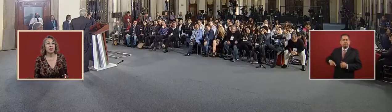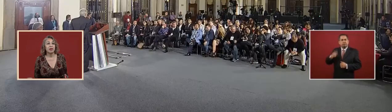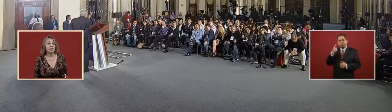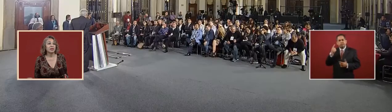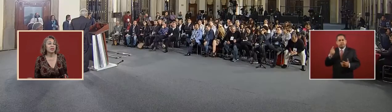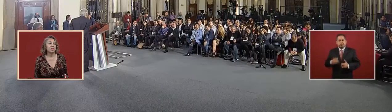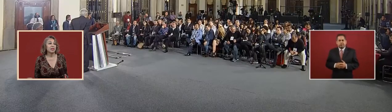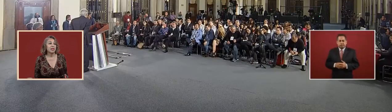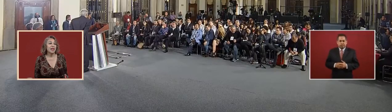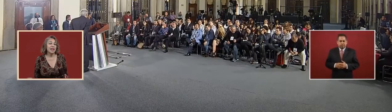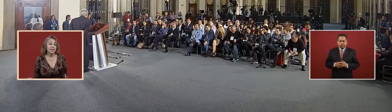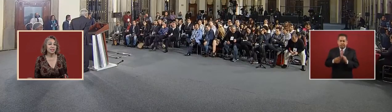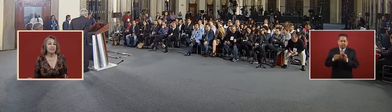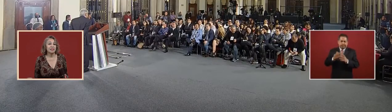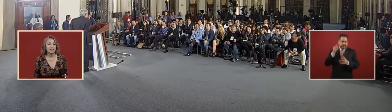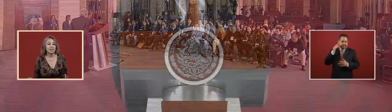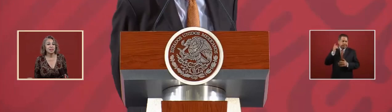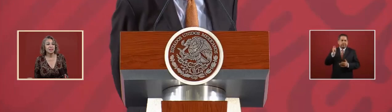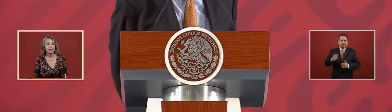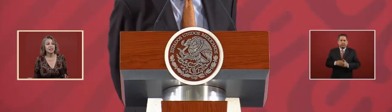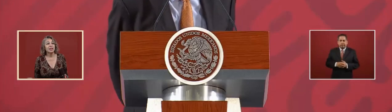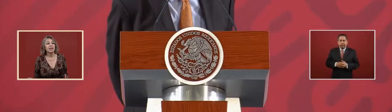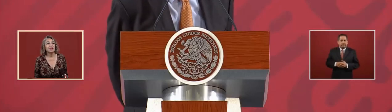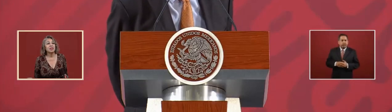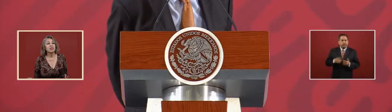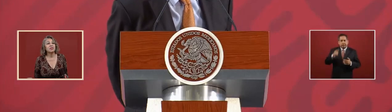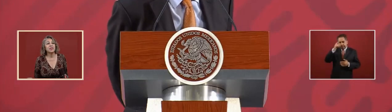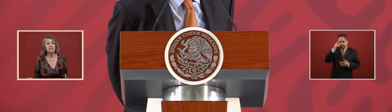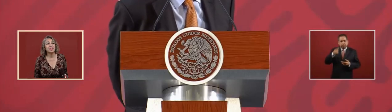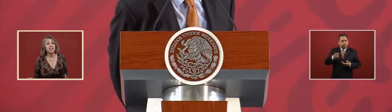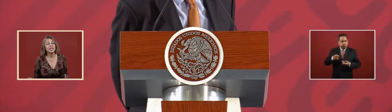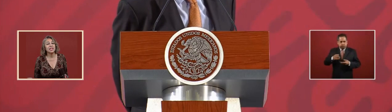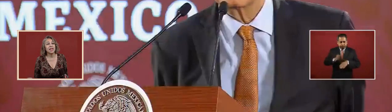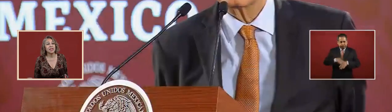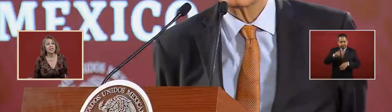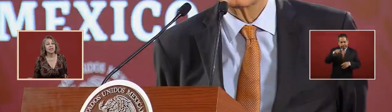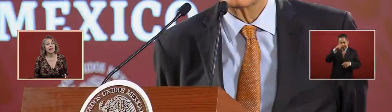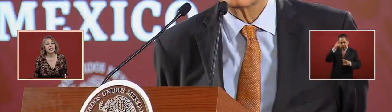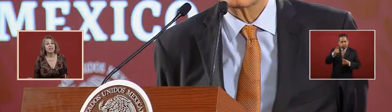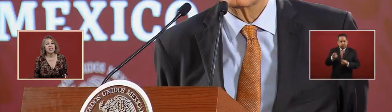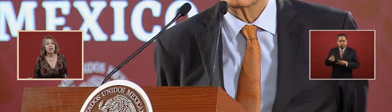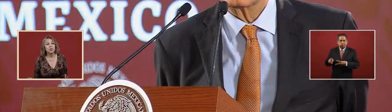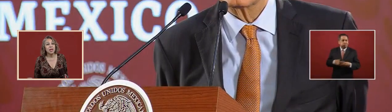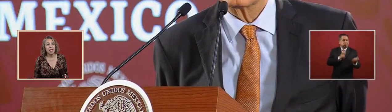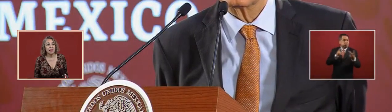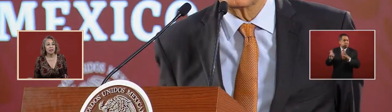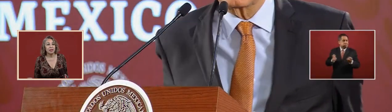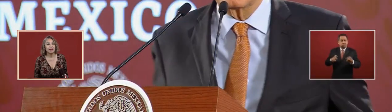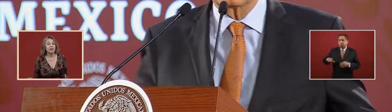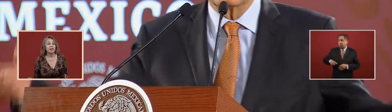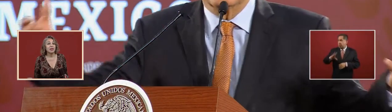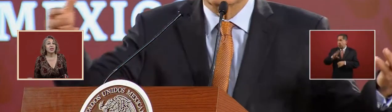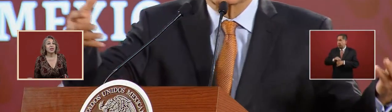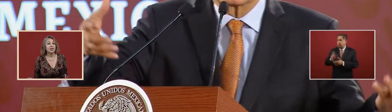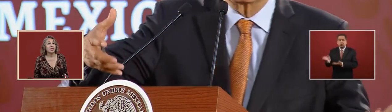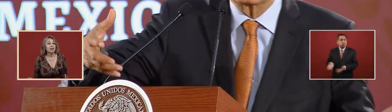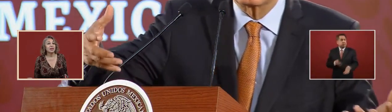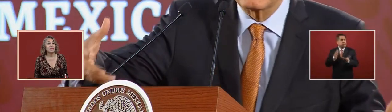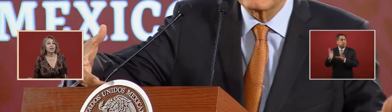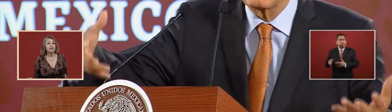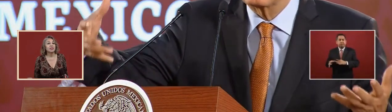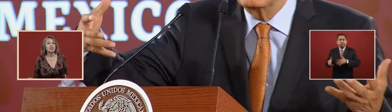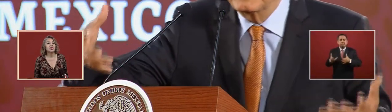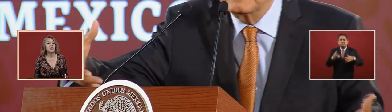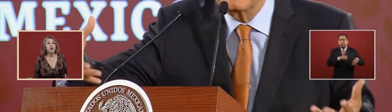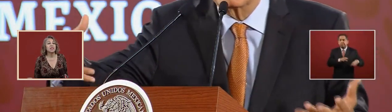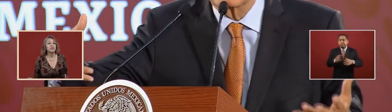for? En esencia. In essence. Para facilitar el to saqueo. Facilitate the looting. Para